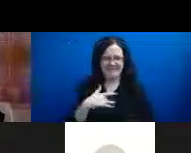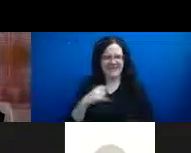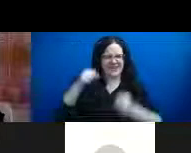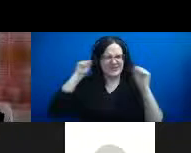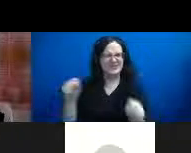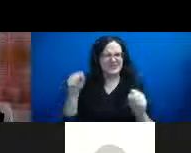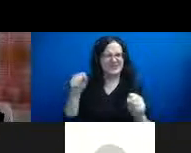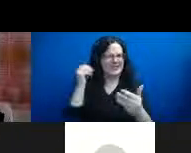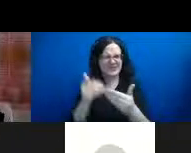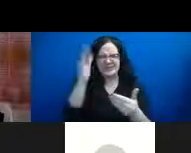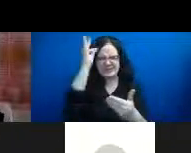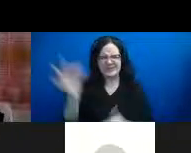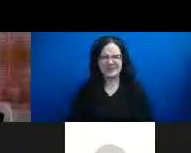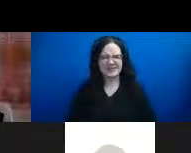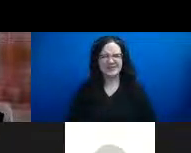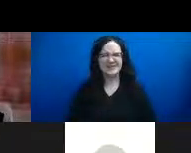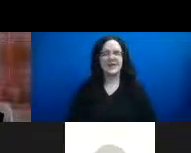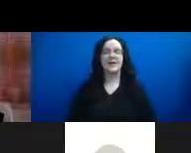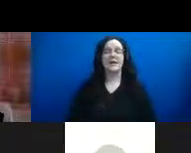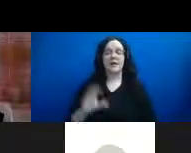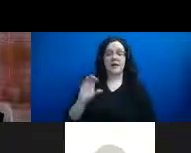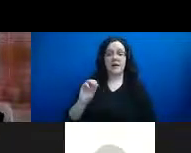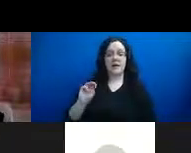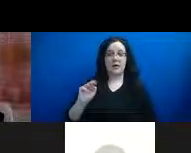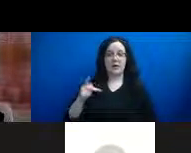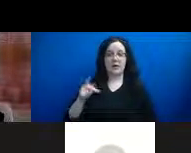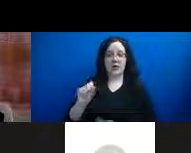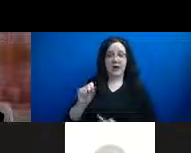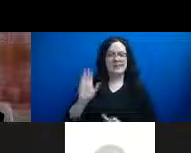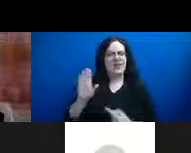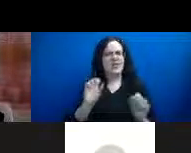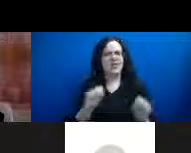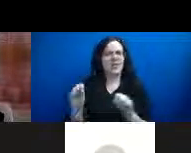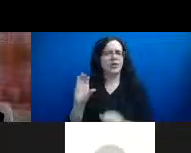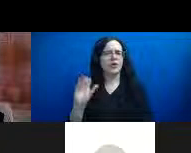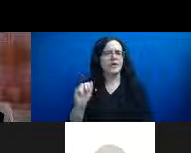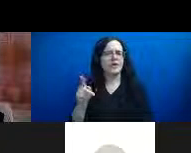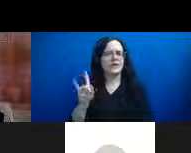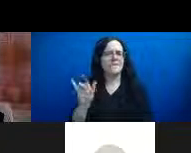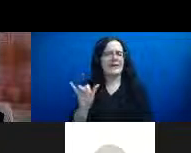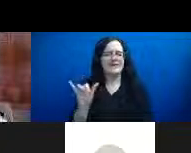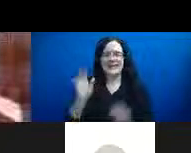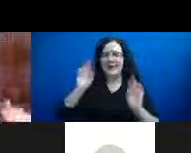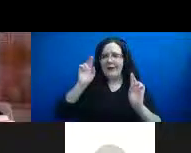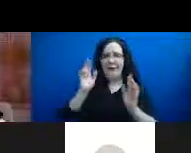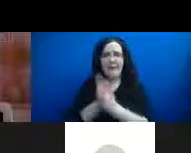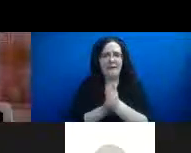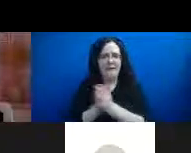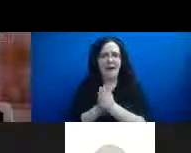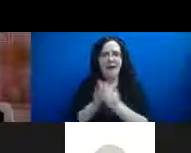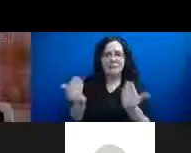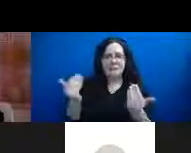comps, the capacity or the hoping to get something, or to keep winning something, or keep up